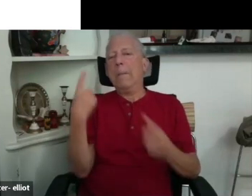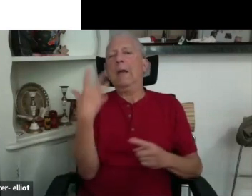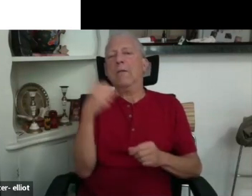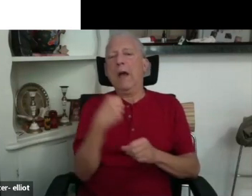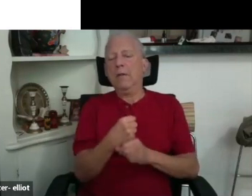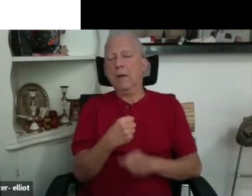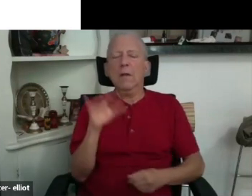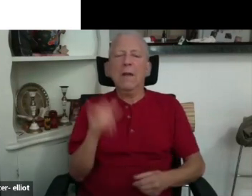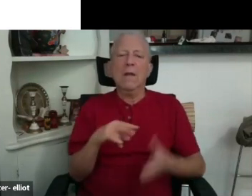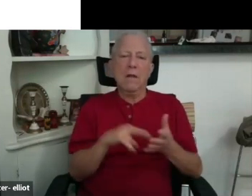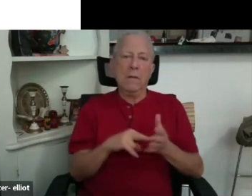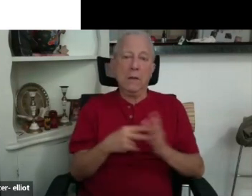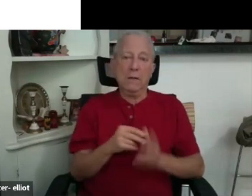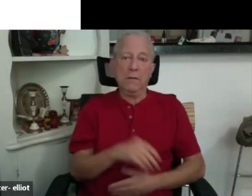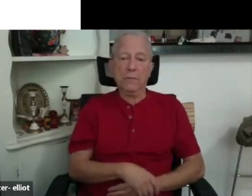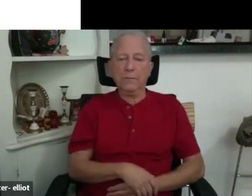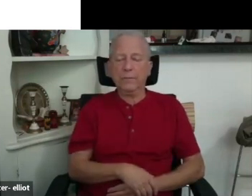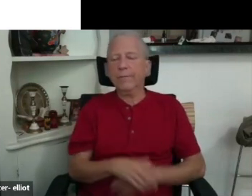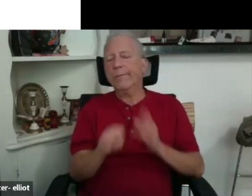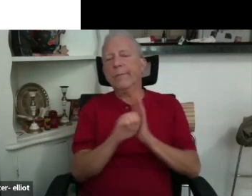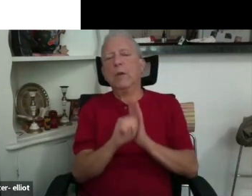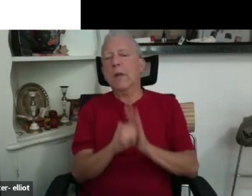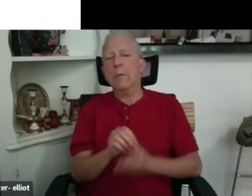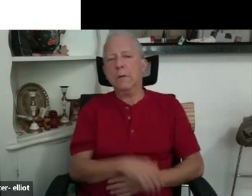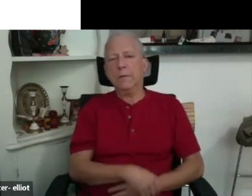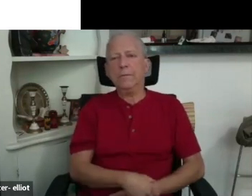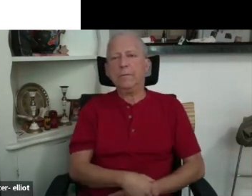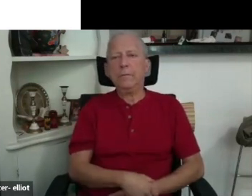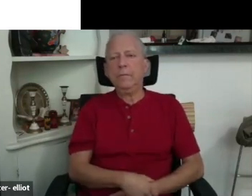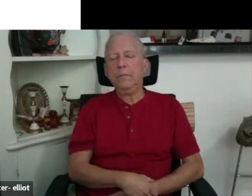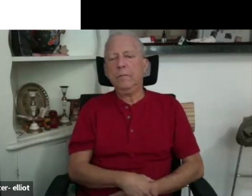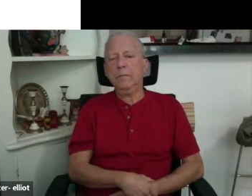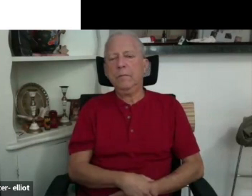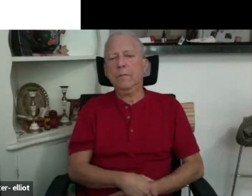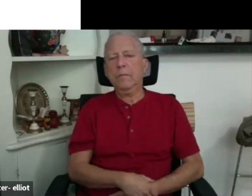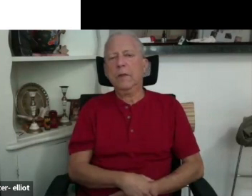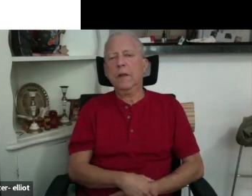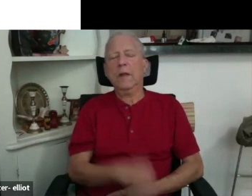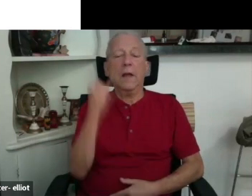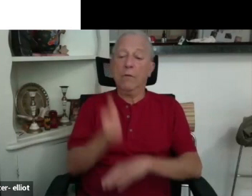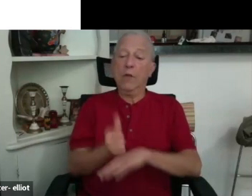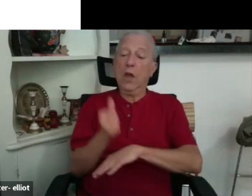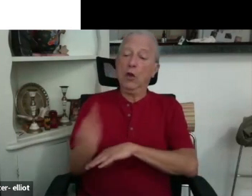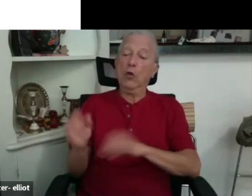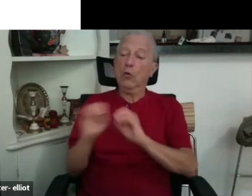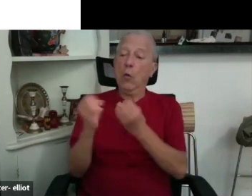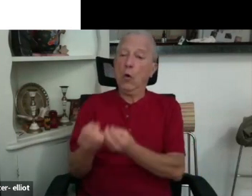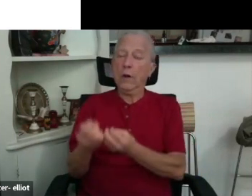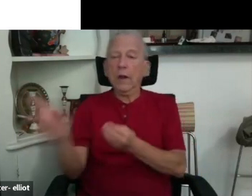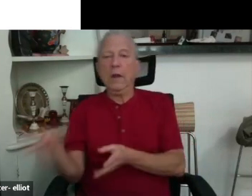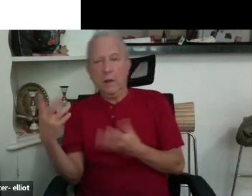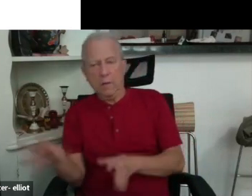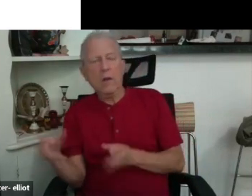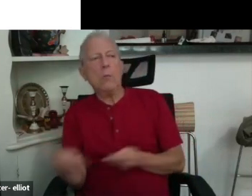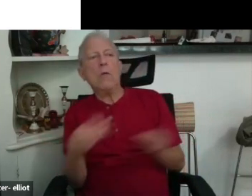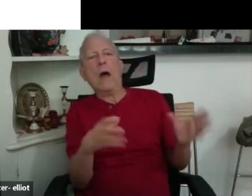that, I mean, for example, if the accused organization provided a